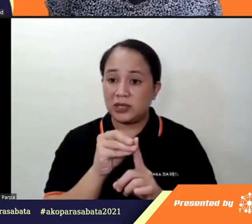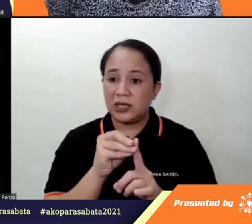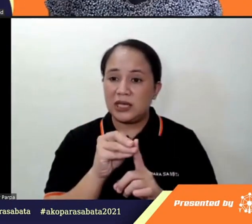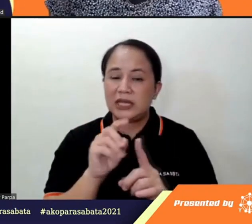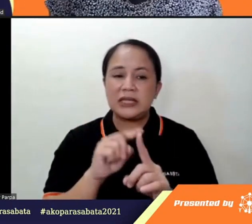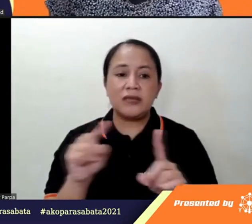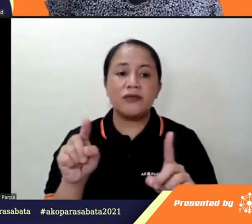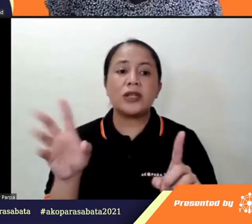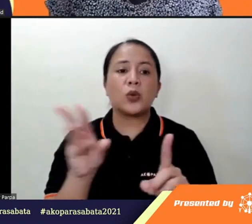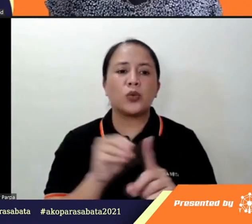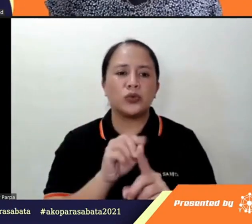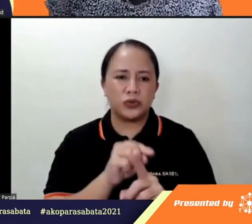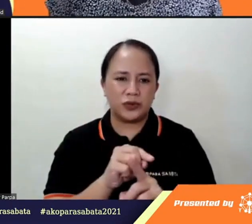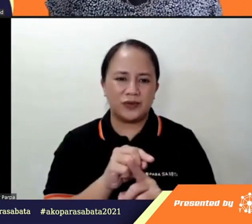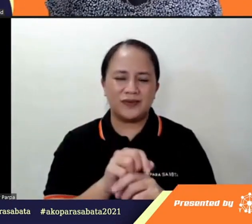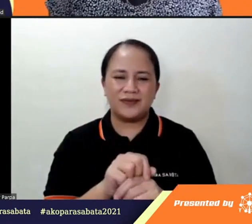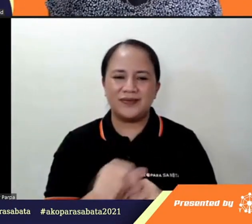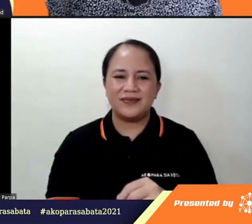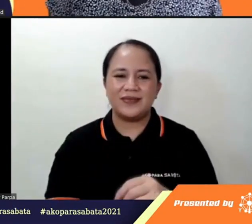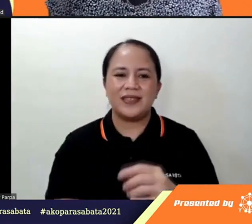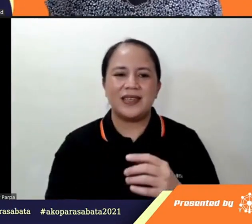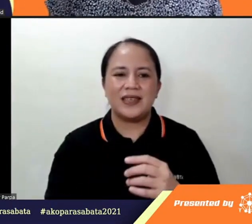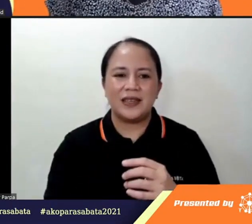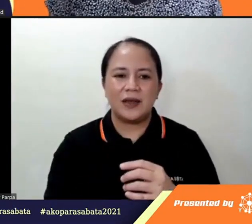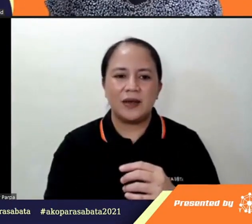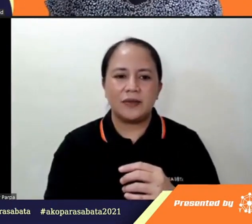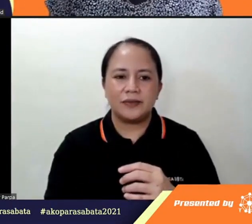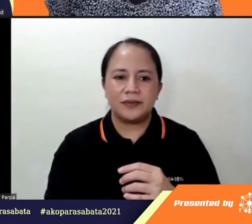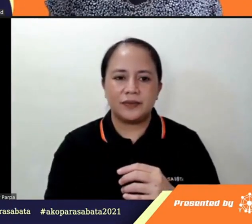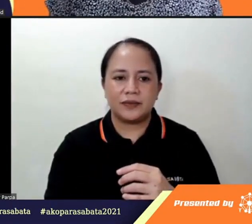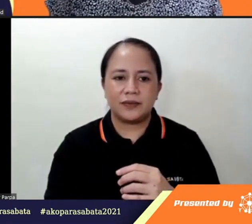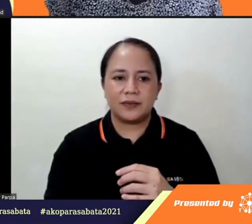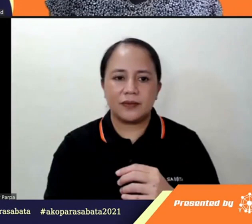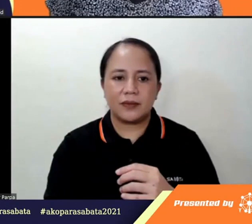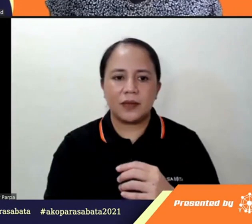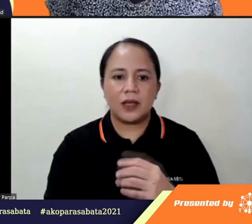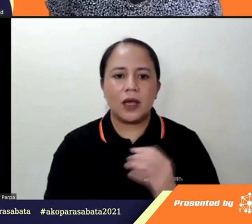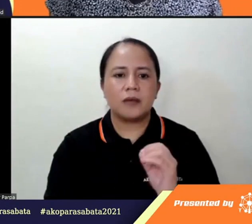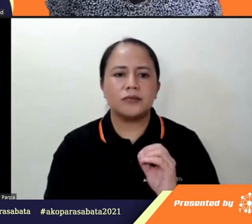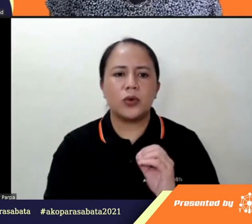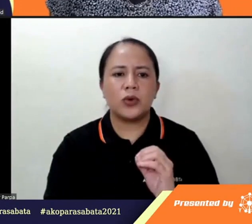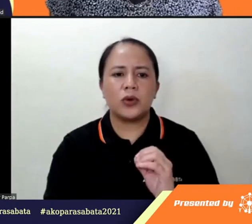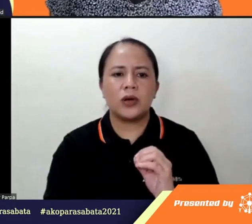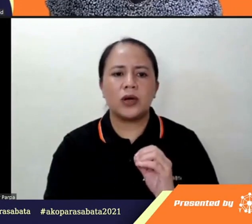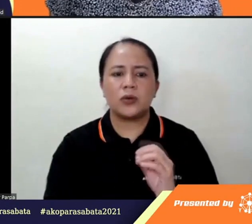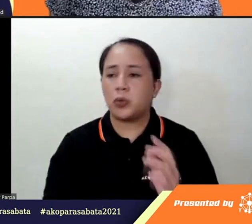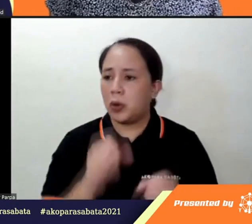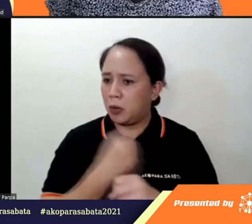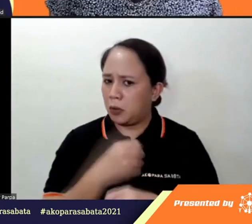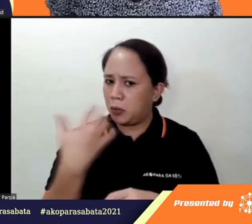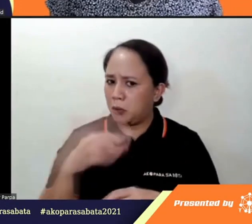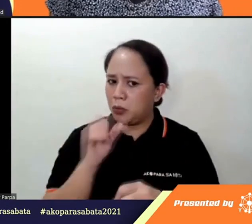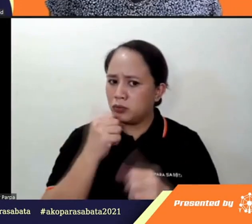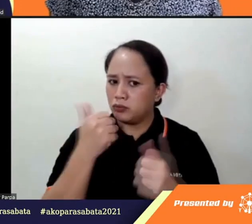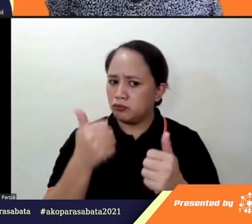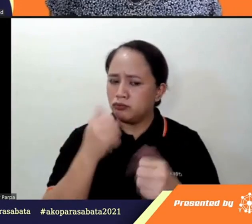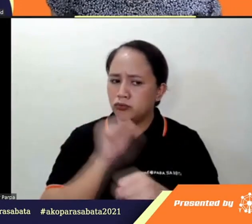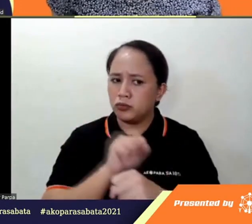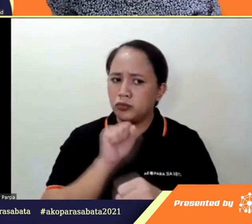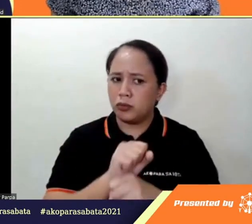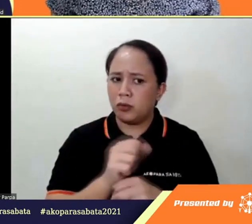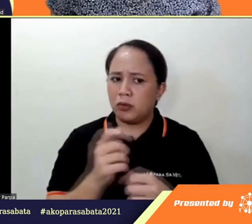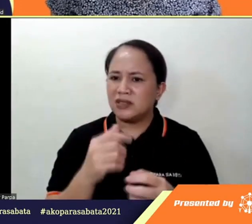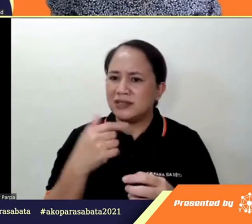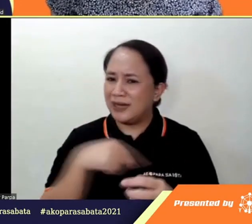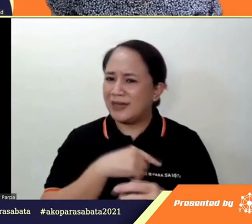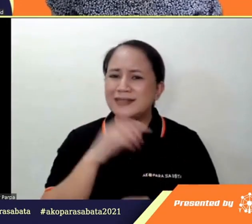yung kultura, no? Parang doon, they're more effusive with praise. They're more, wow, great job. Parang hindi tayo kasing